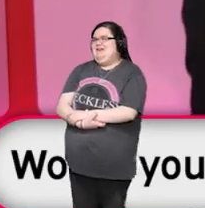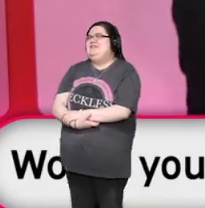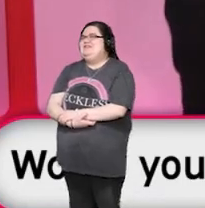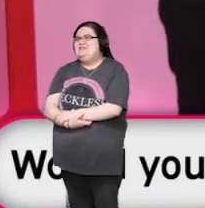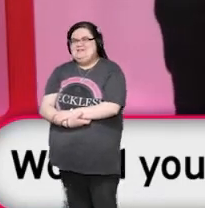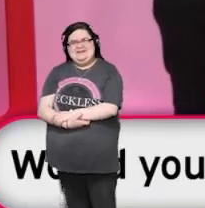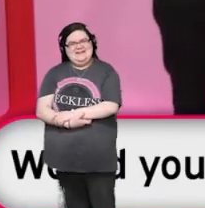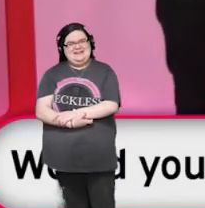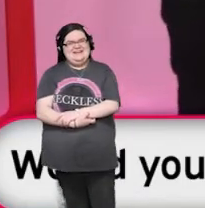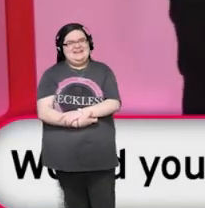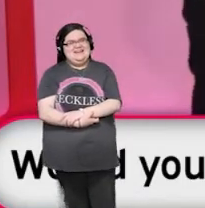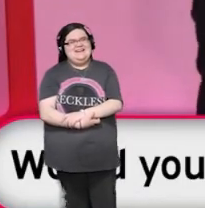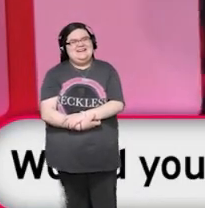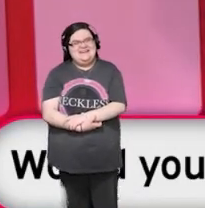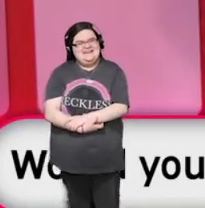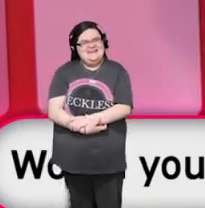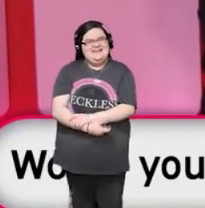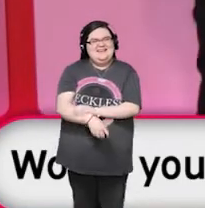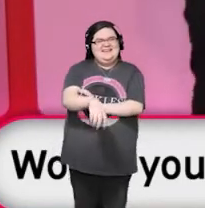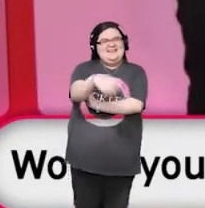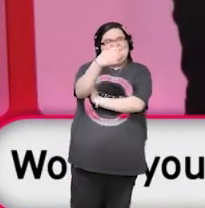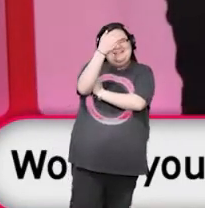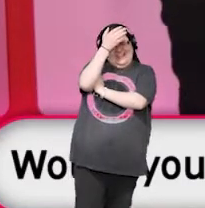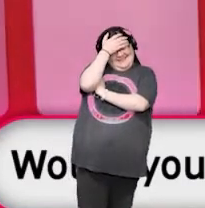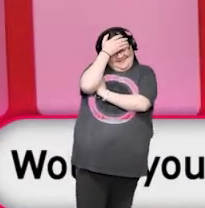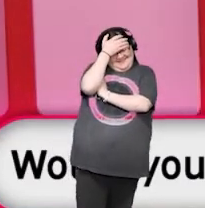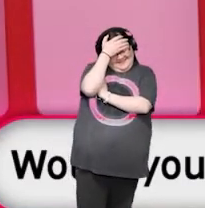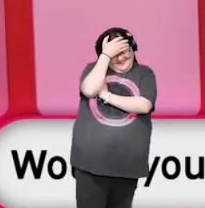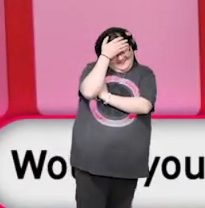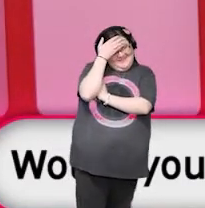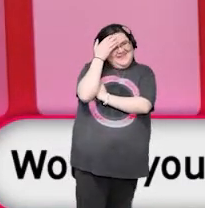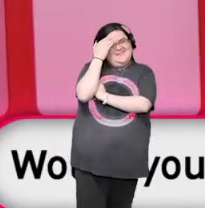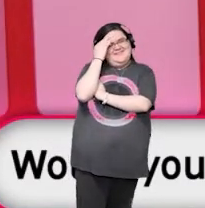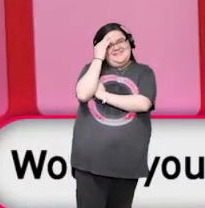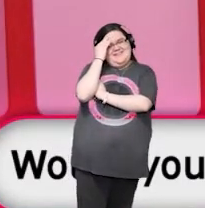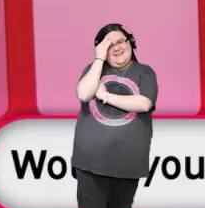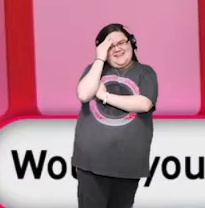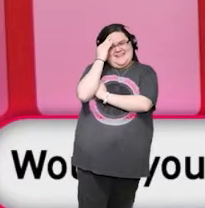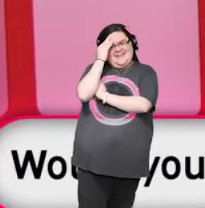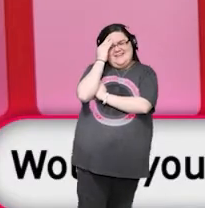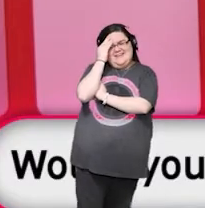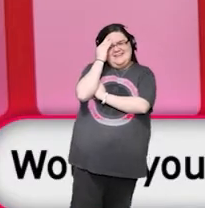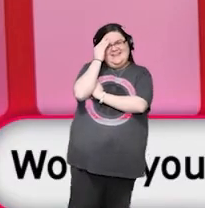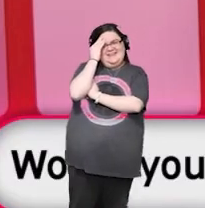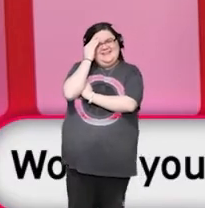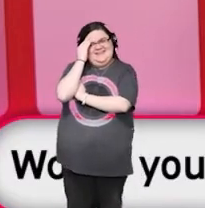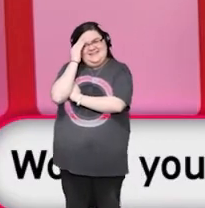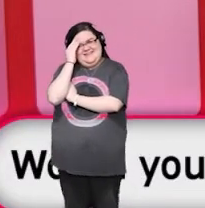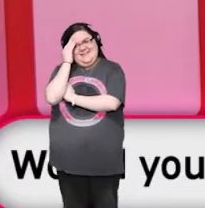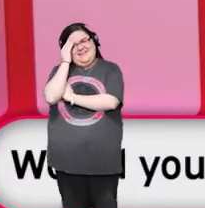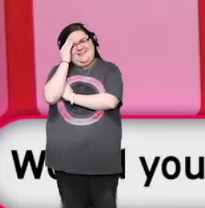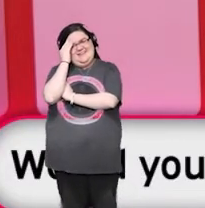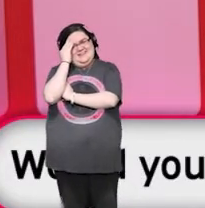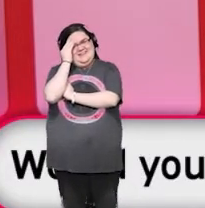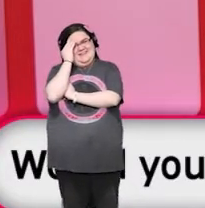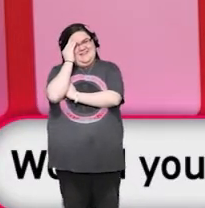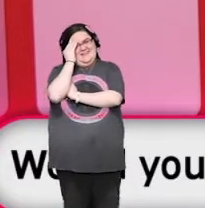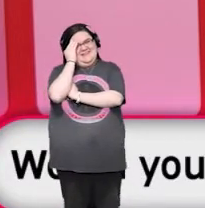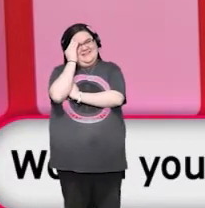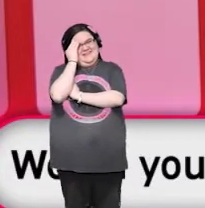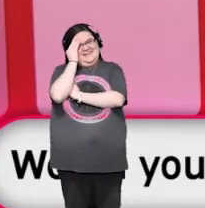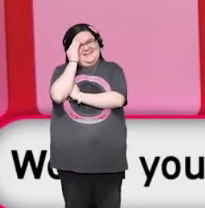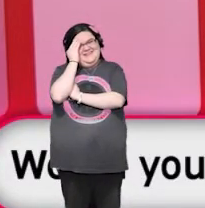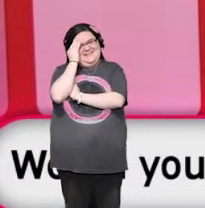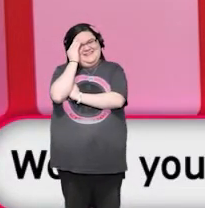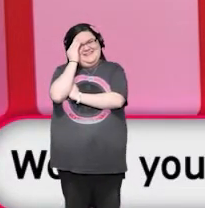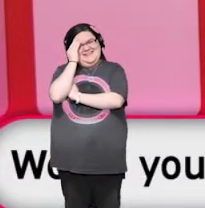no. Just go Tim after, isn't it? I don't want cum in my mouth. I don't want to say a man has cum in my mouth.